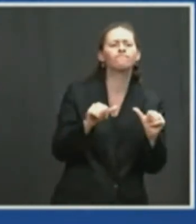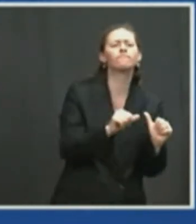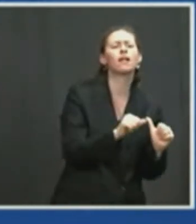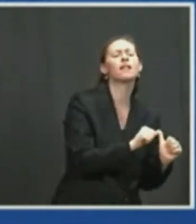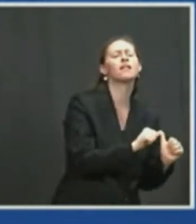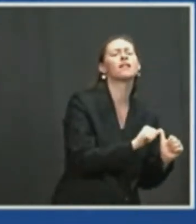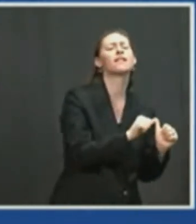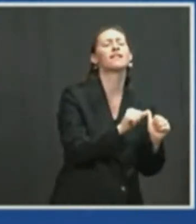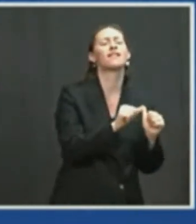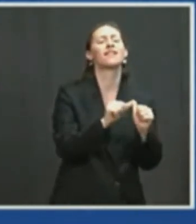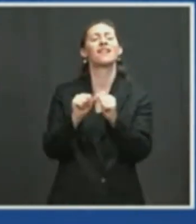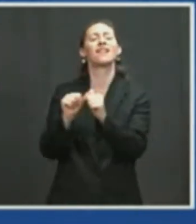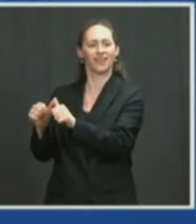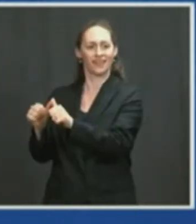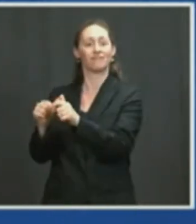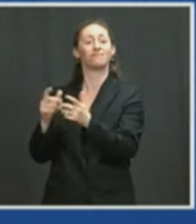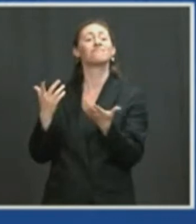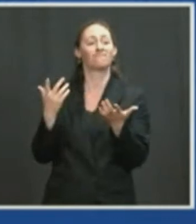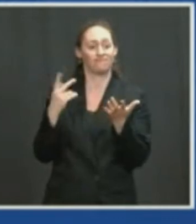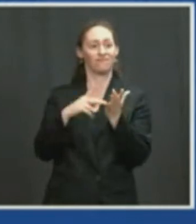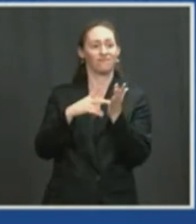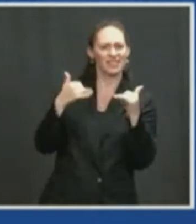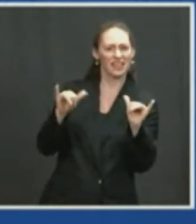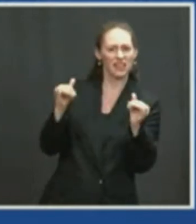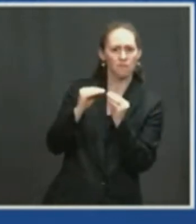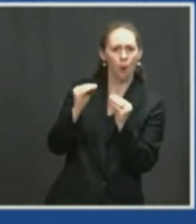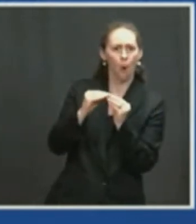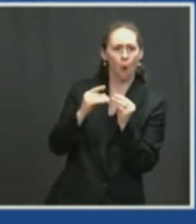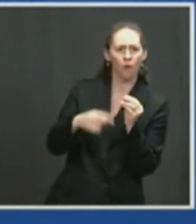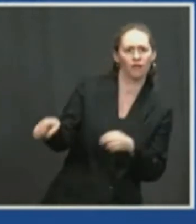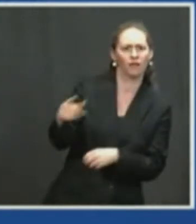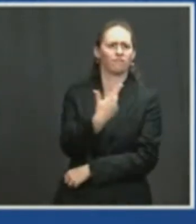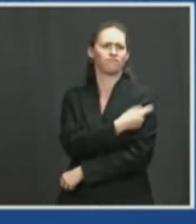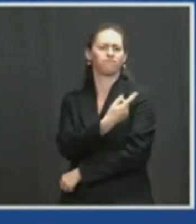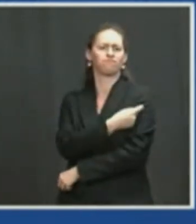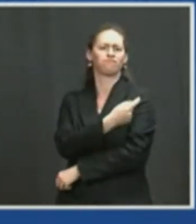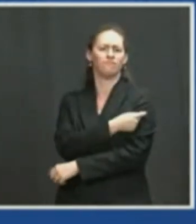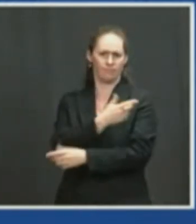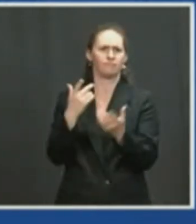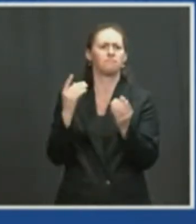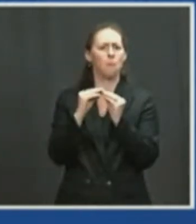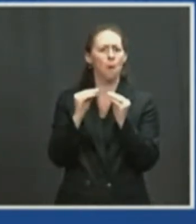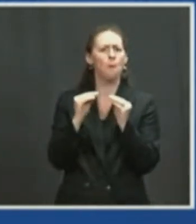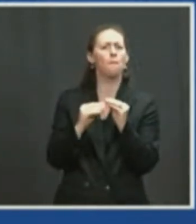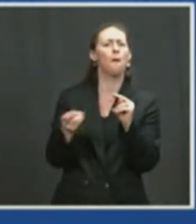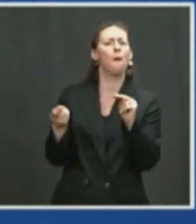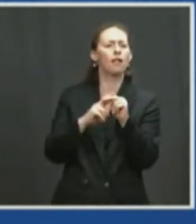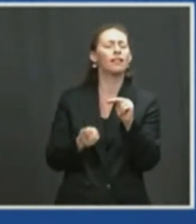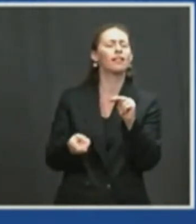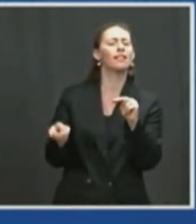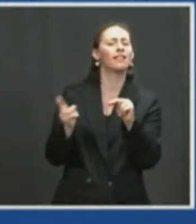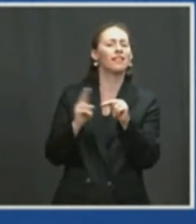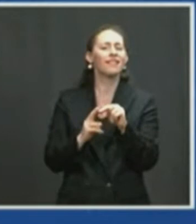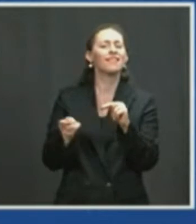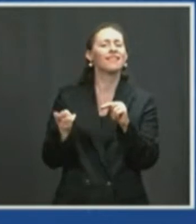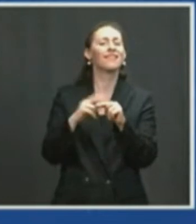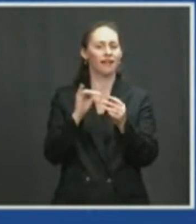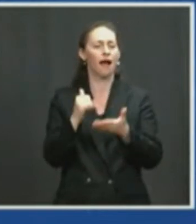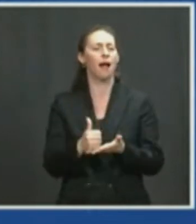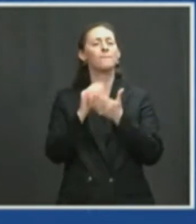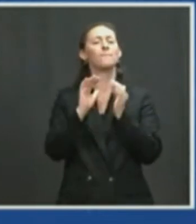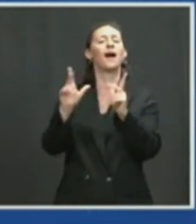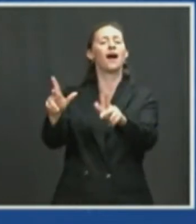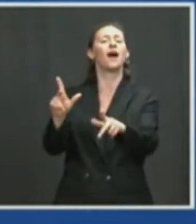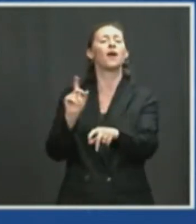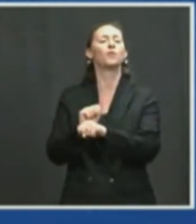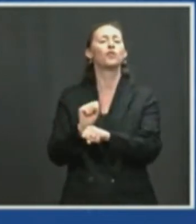vaccinated, making it easy for them to return to work safely. In short, this is progress, historic progress. Progress that's pulling our economy out